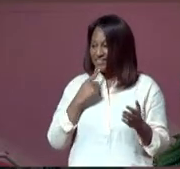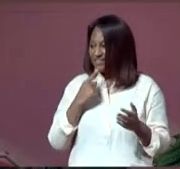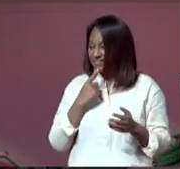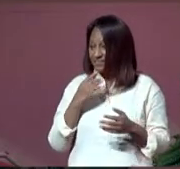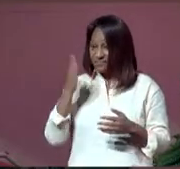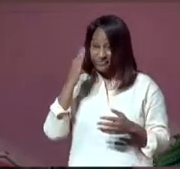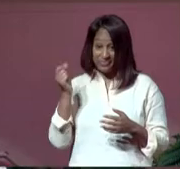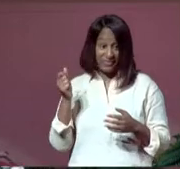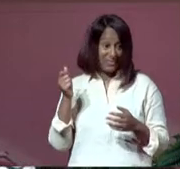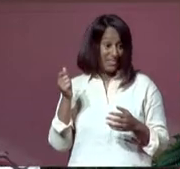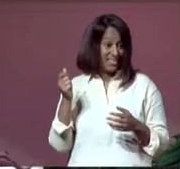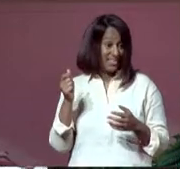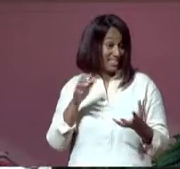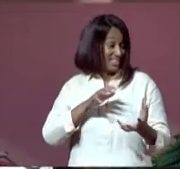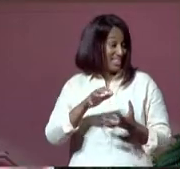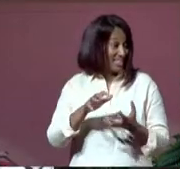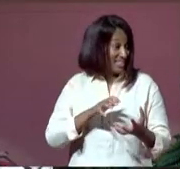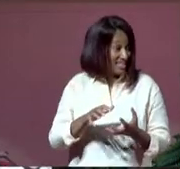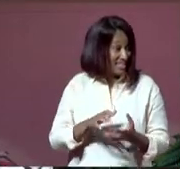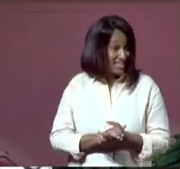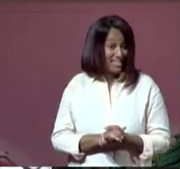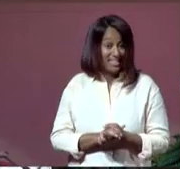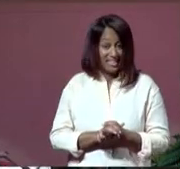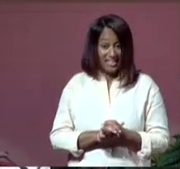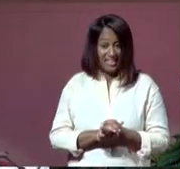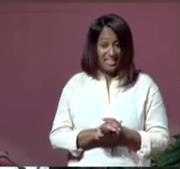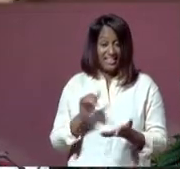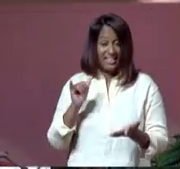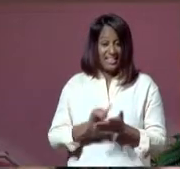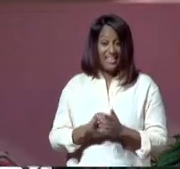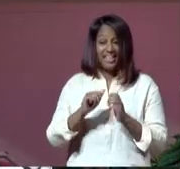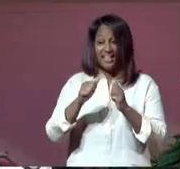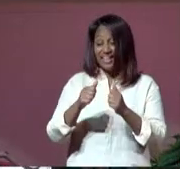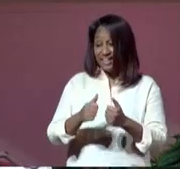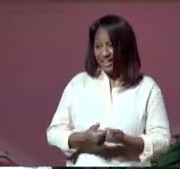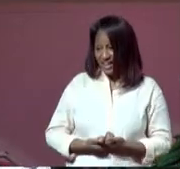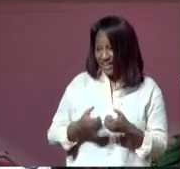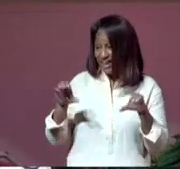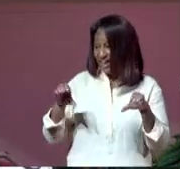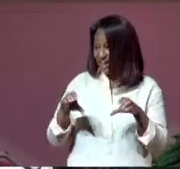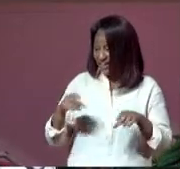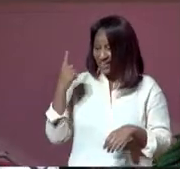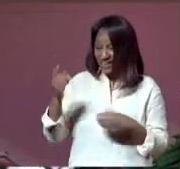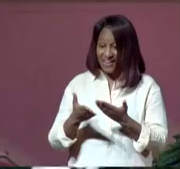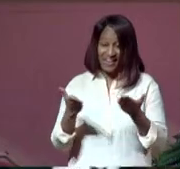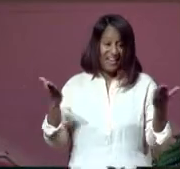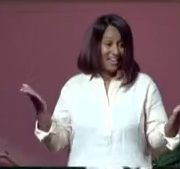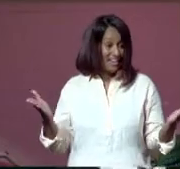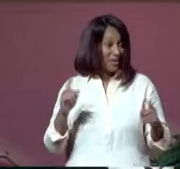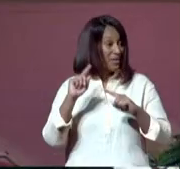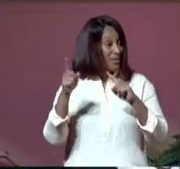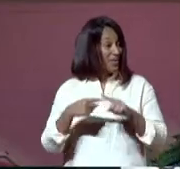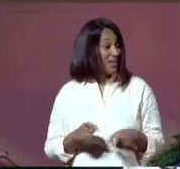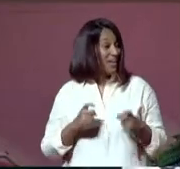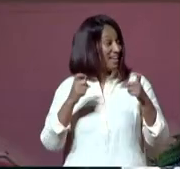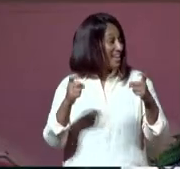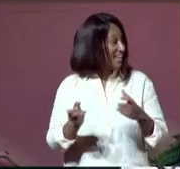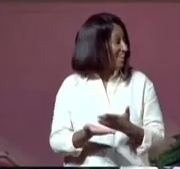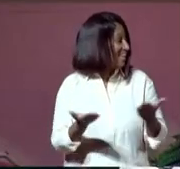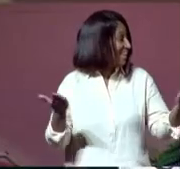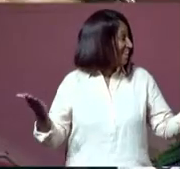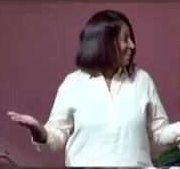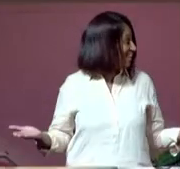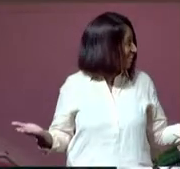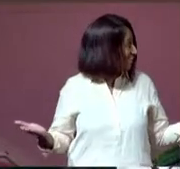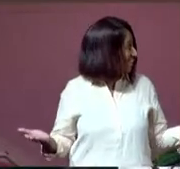you laughing? That's exactly what I do for you when I give to you.